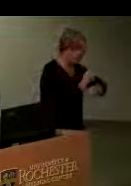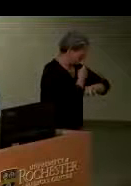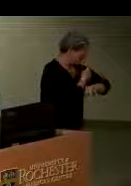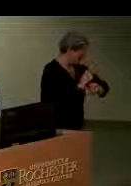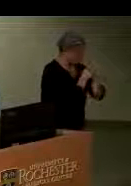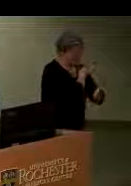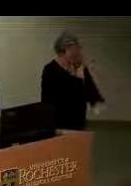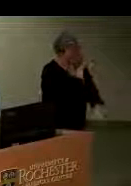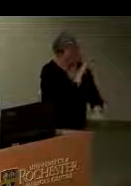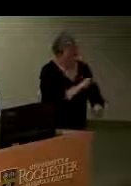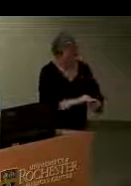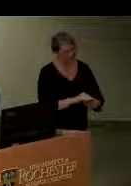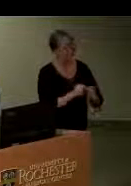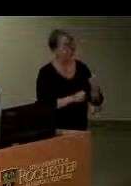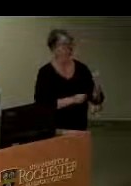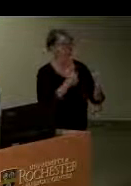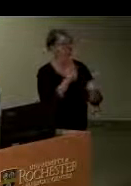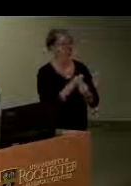years. And